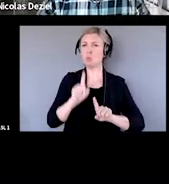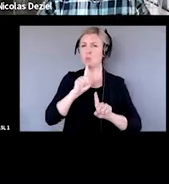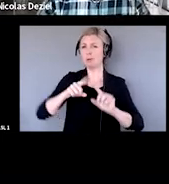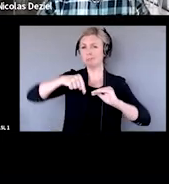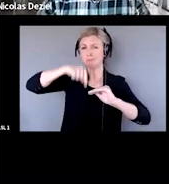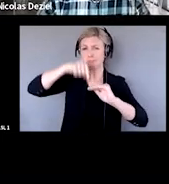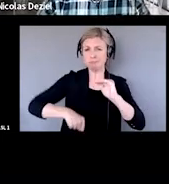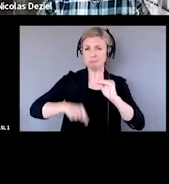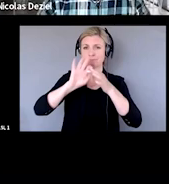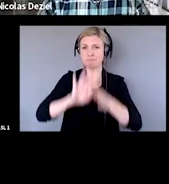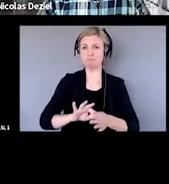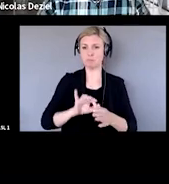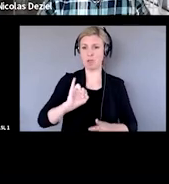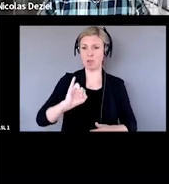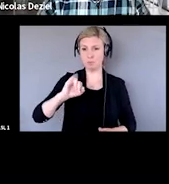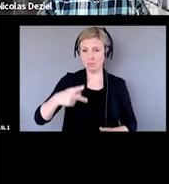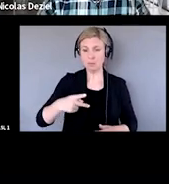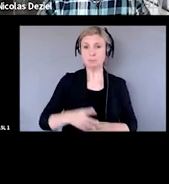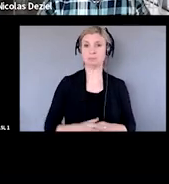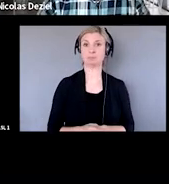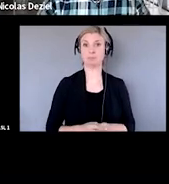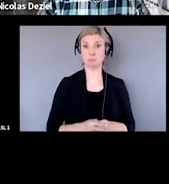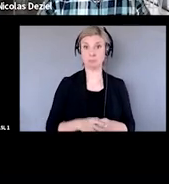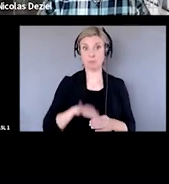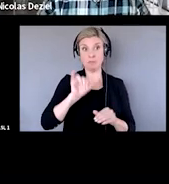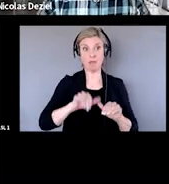Canadian Intellectual Property Office.